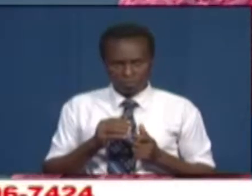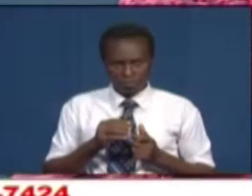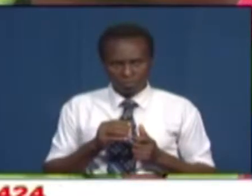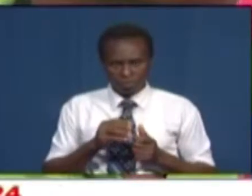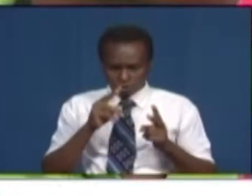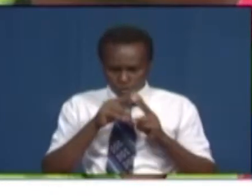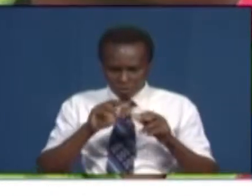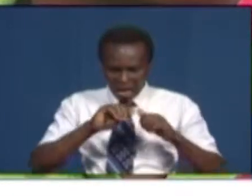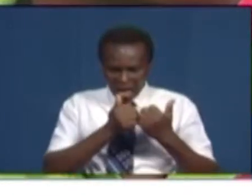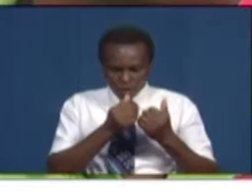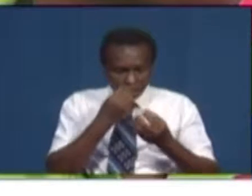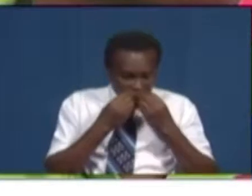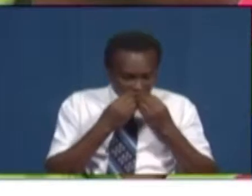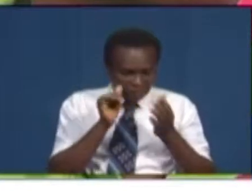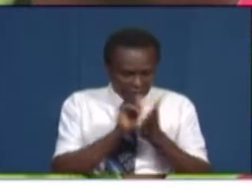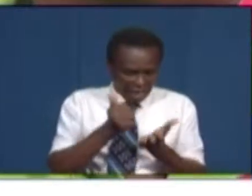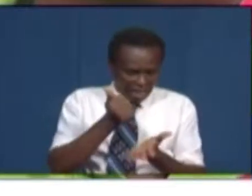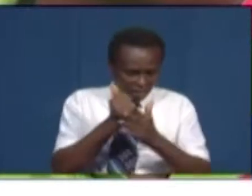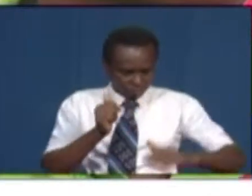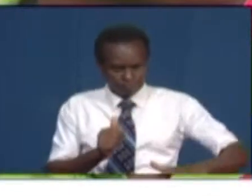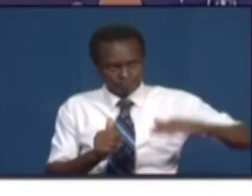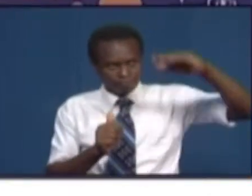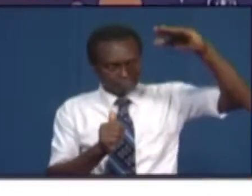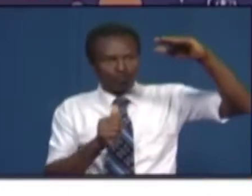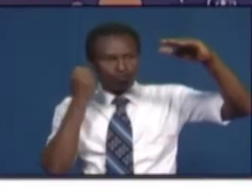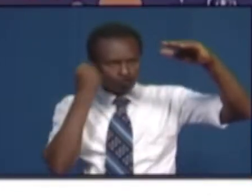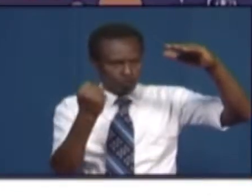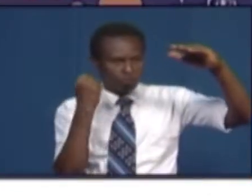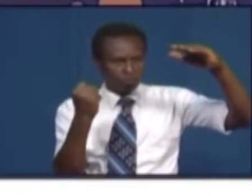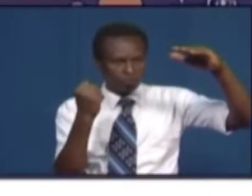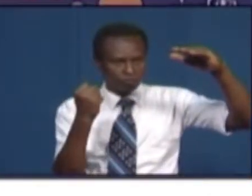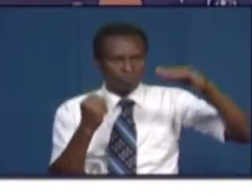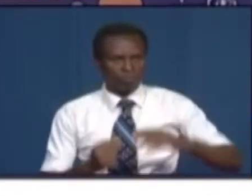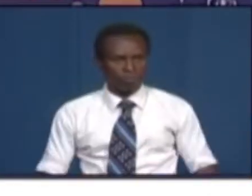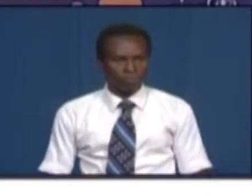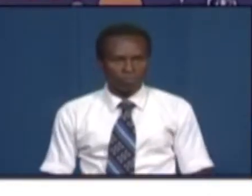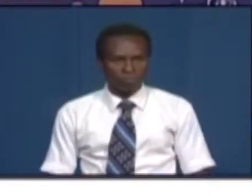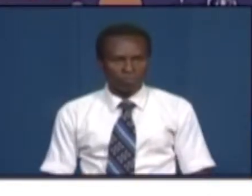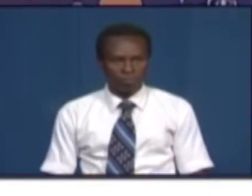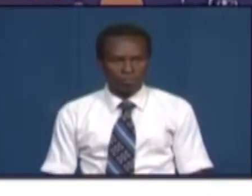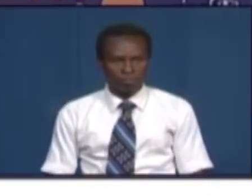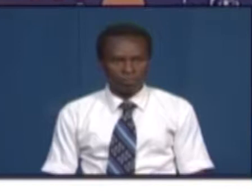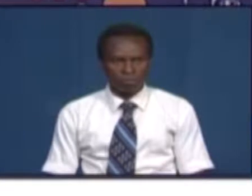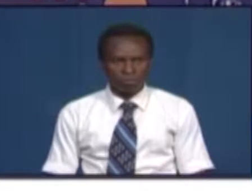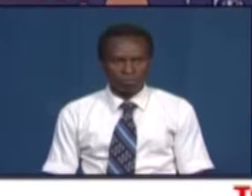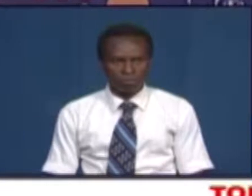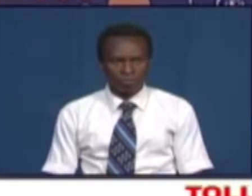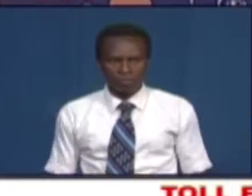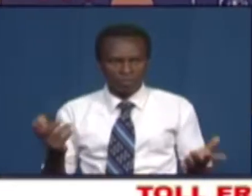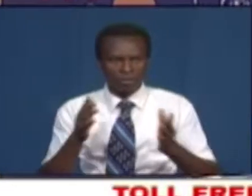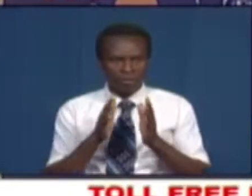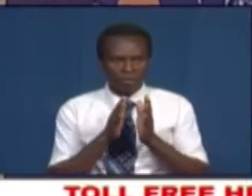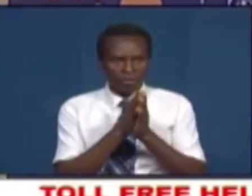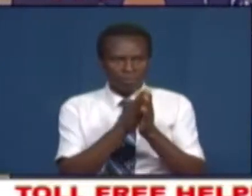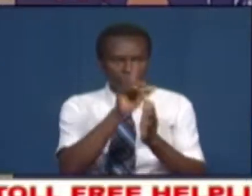help the adolescent to stay healthy. That's definitely a strong point. And I don't know if I should